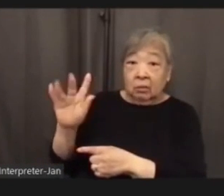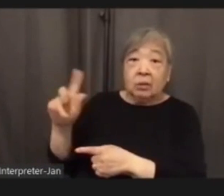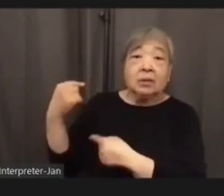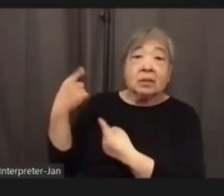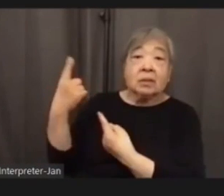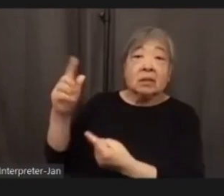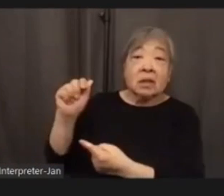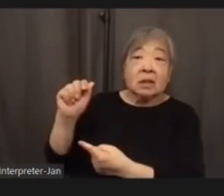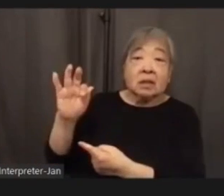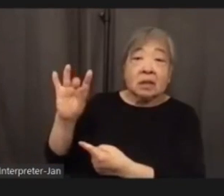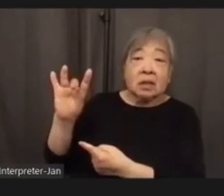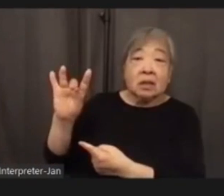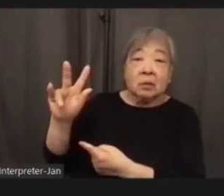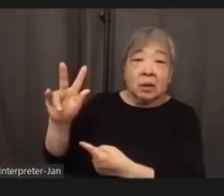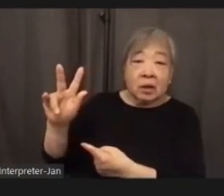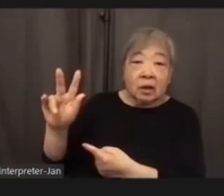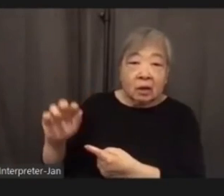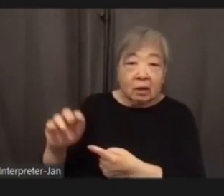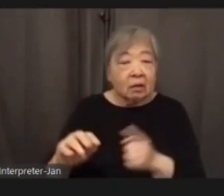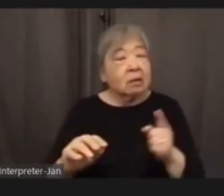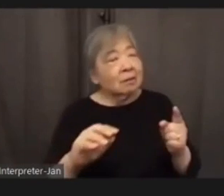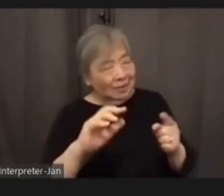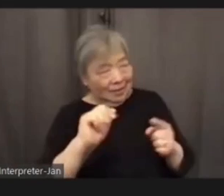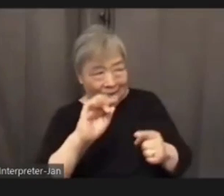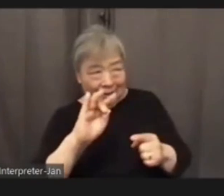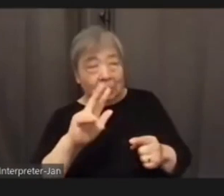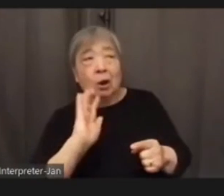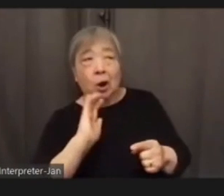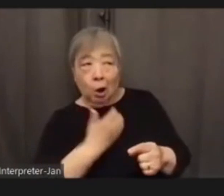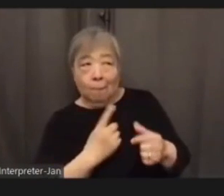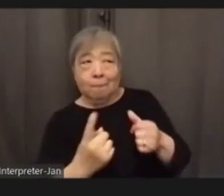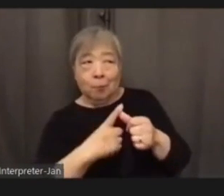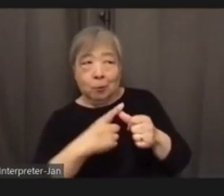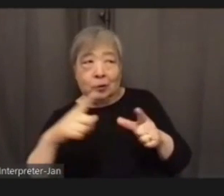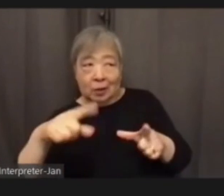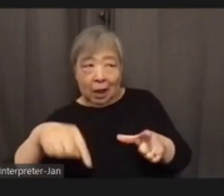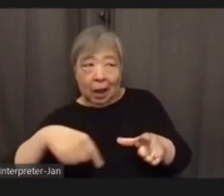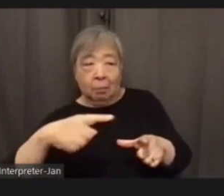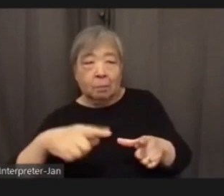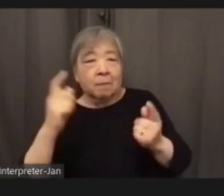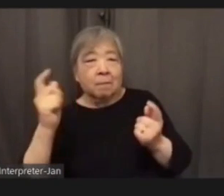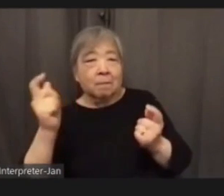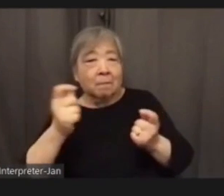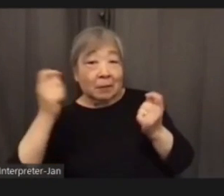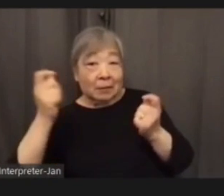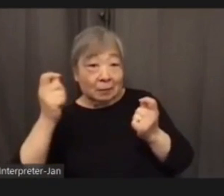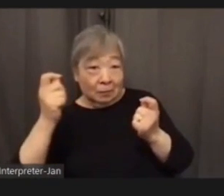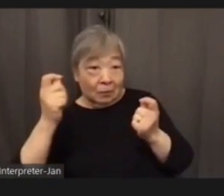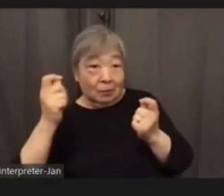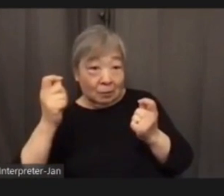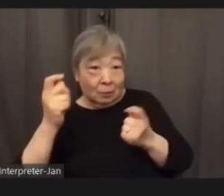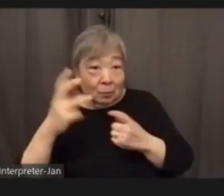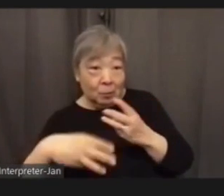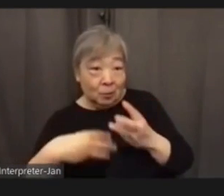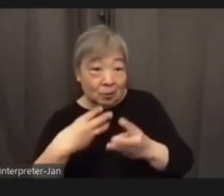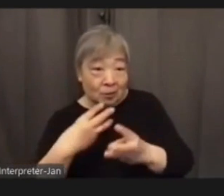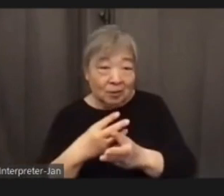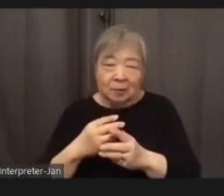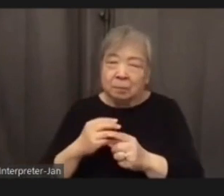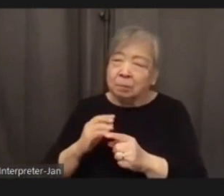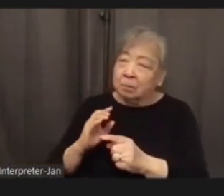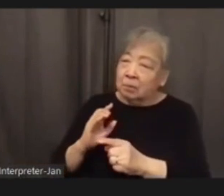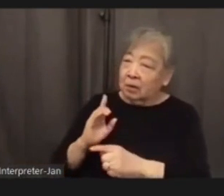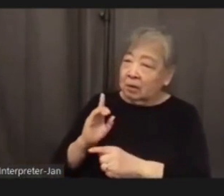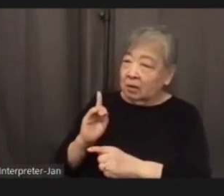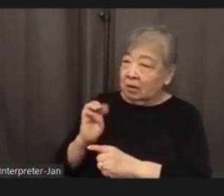1983 is when we did the first album together, Yes, Best of Both Worlds, yeah. Which I would just